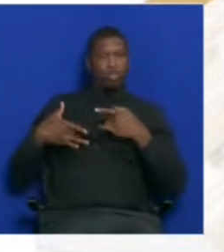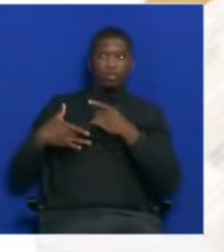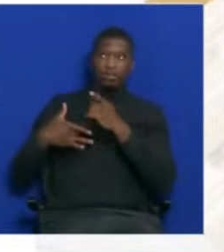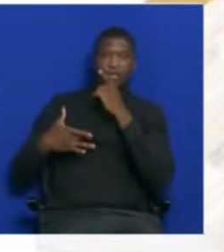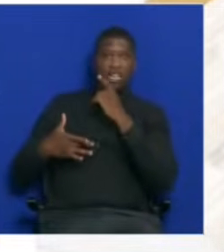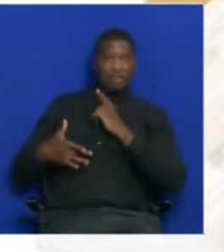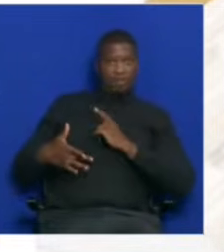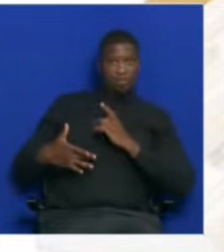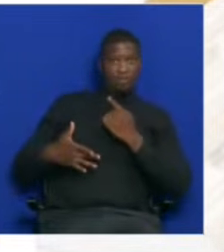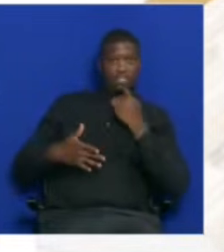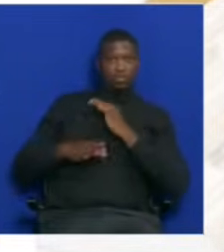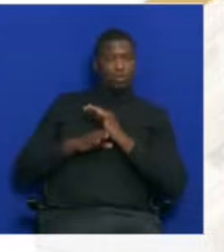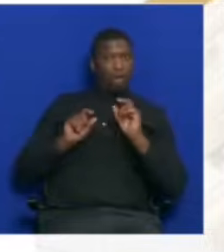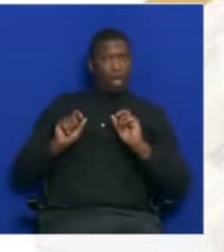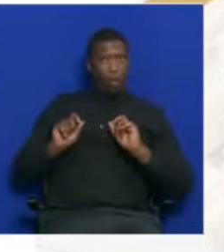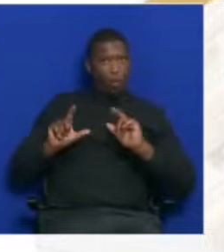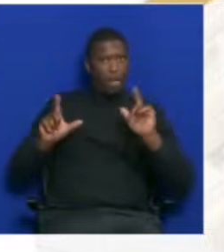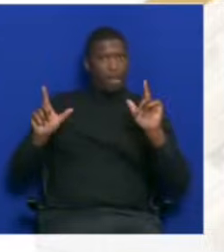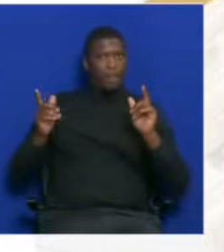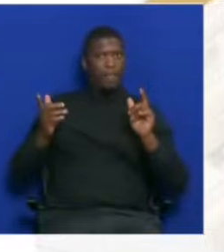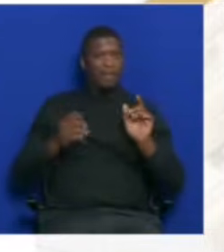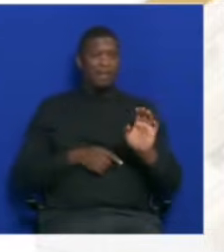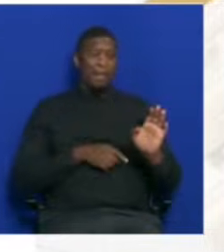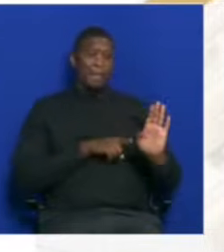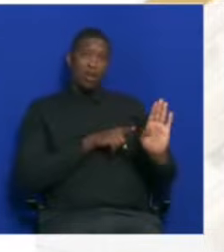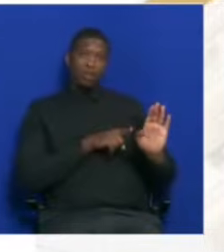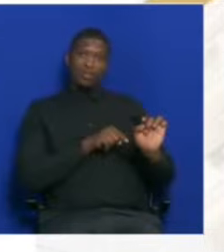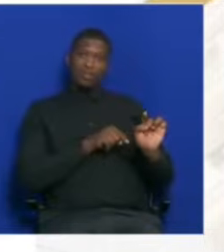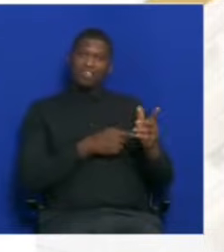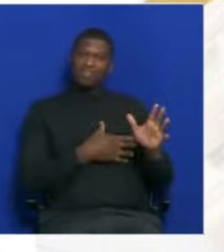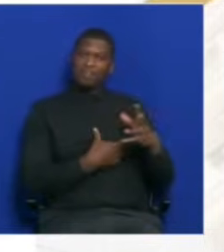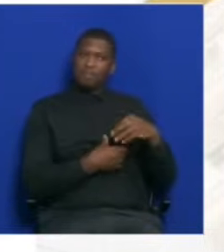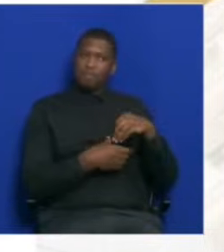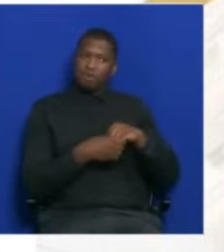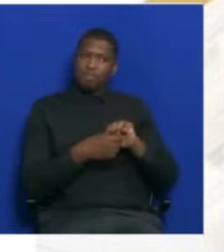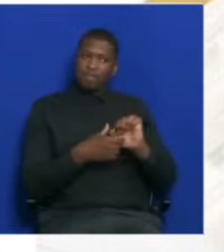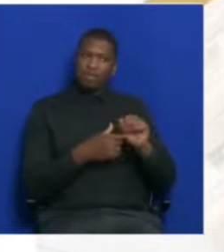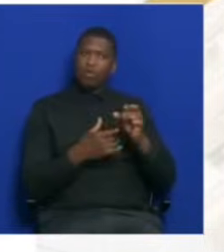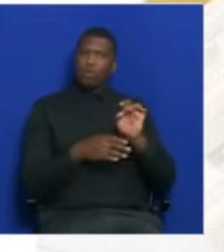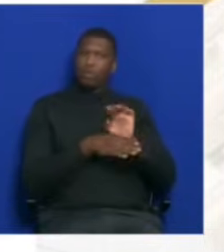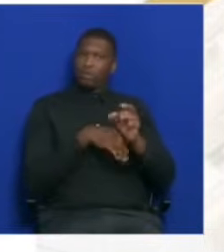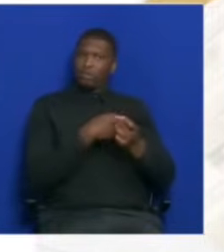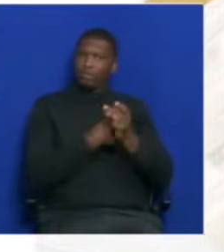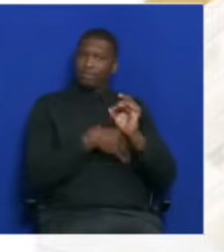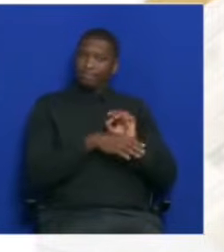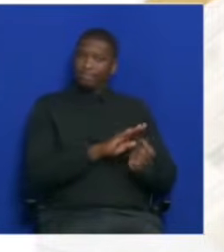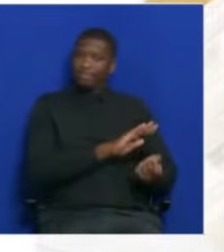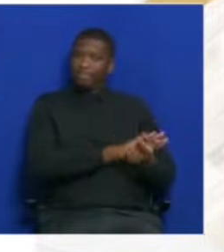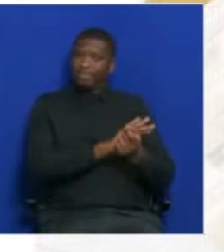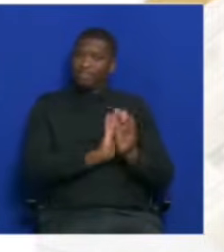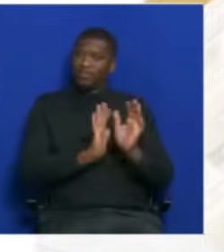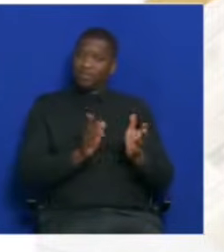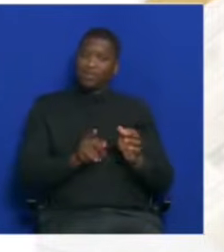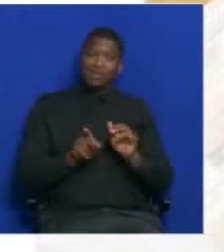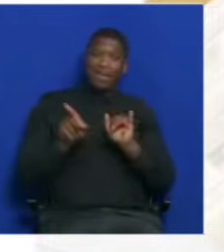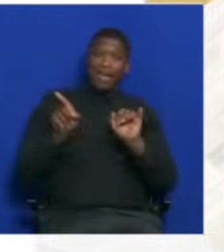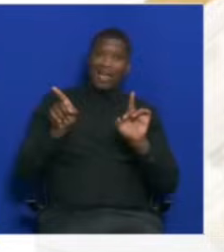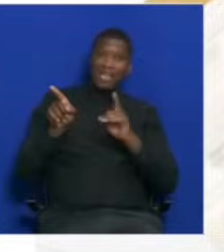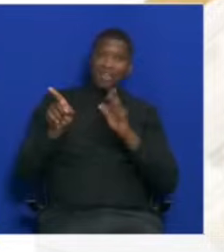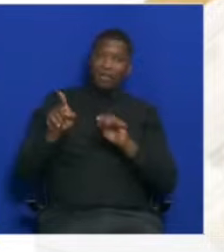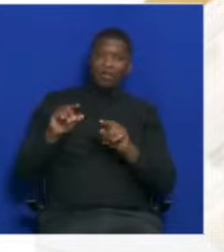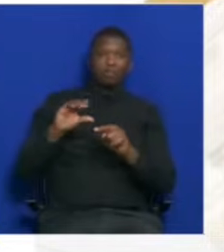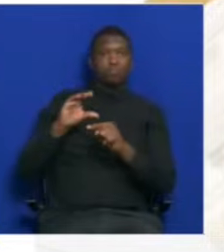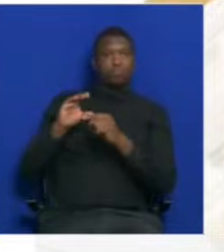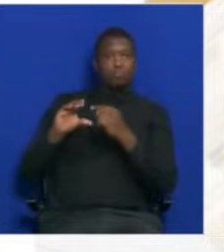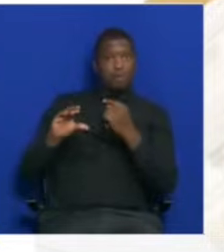aware that Belochan was party to that consultation. The ID then sent an email to all